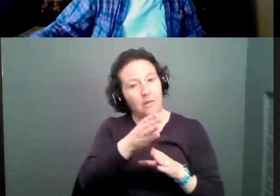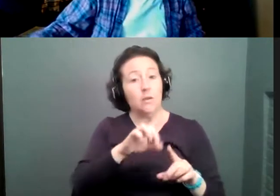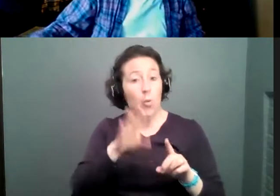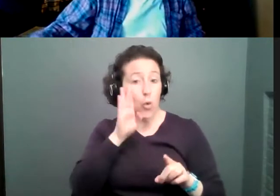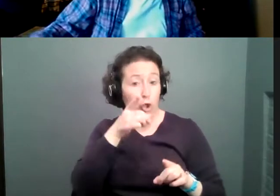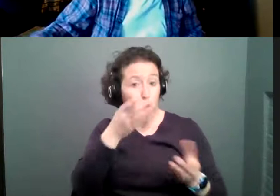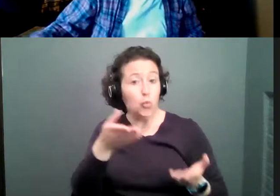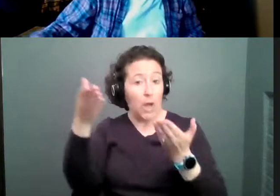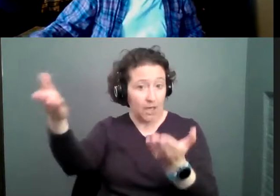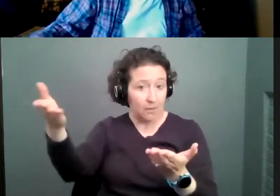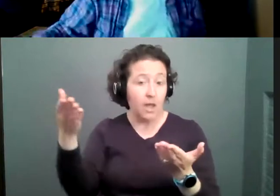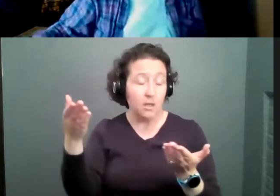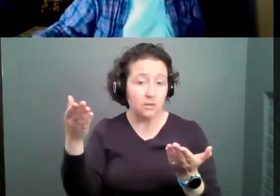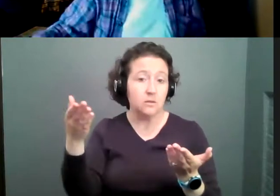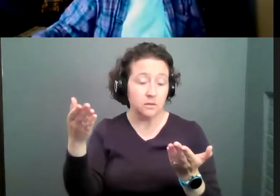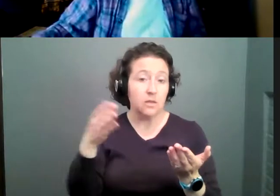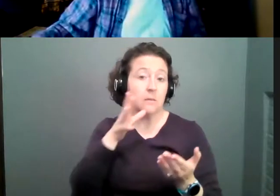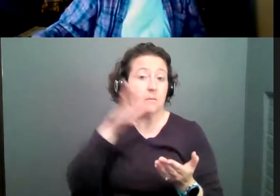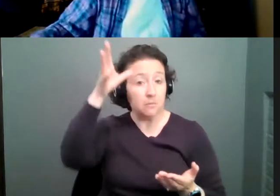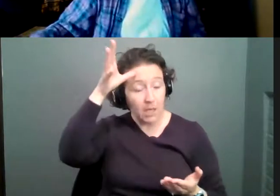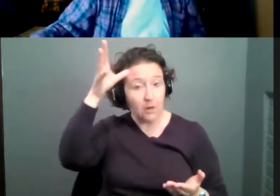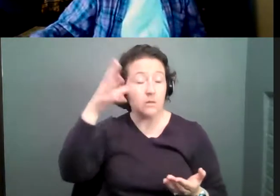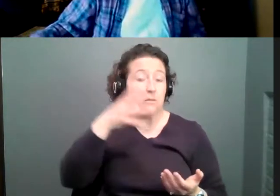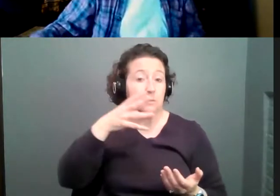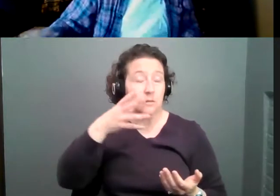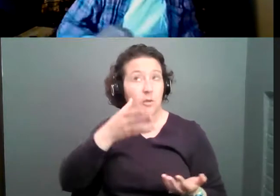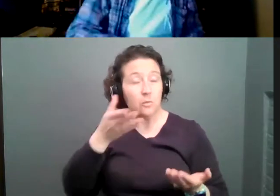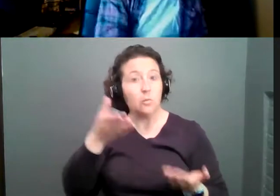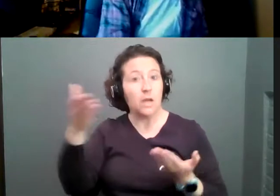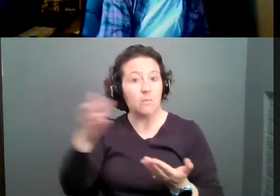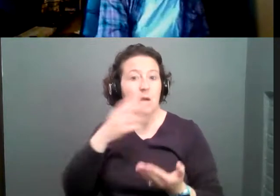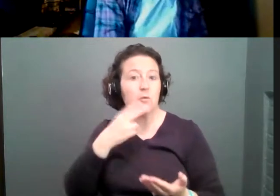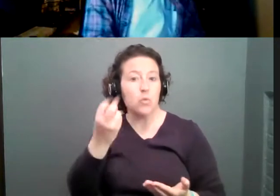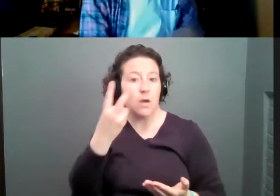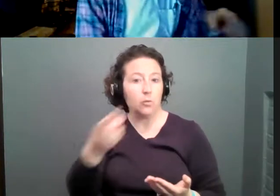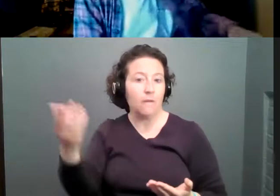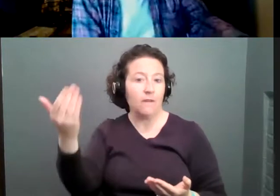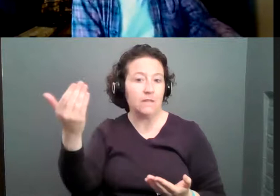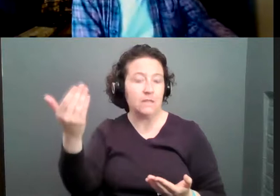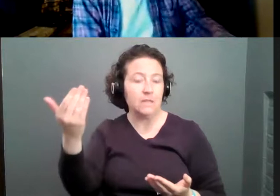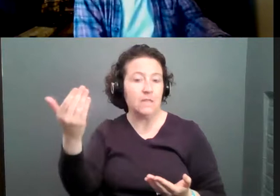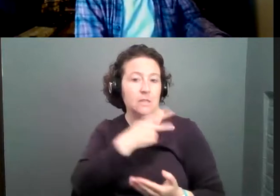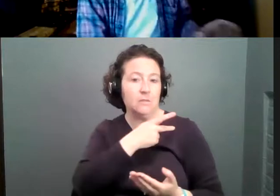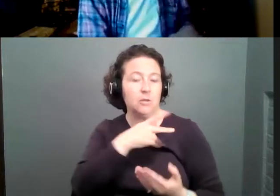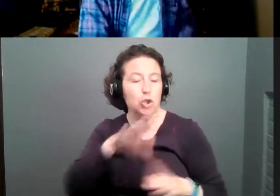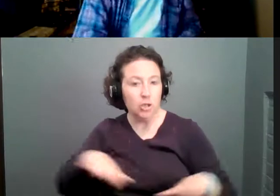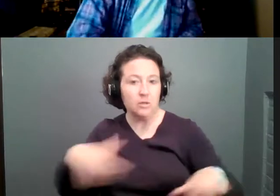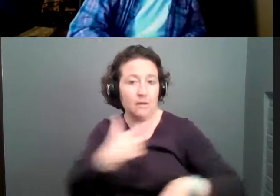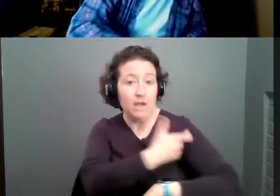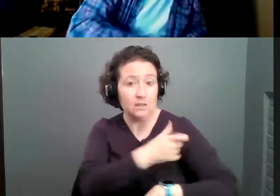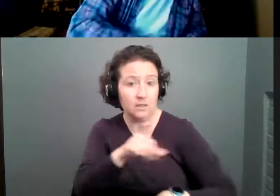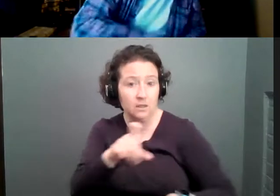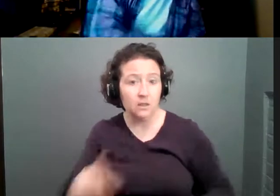be recommending that parents recommend that their 12 to 15-year-old patients be vaccinated or children be